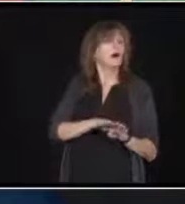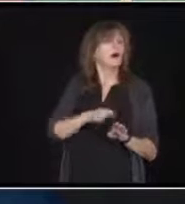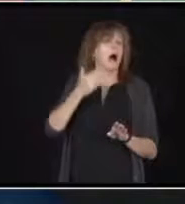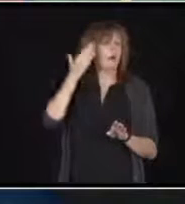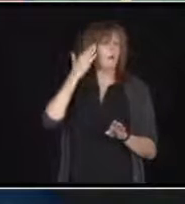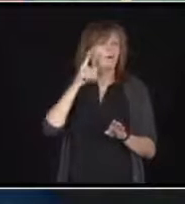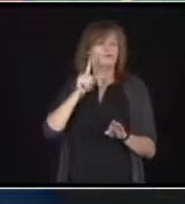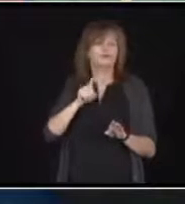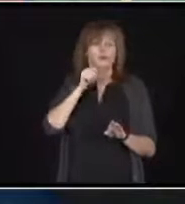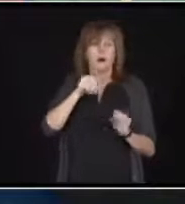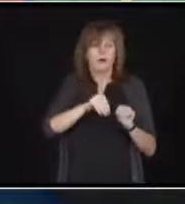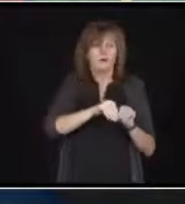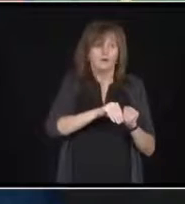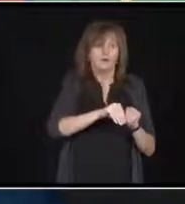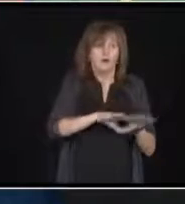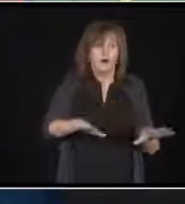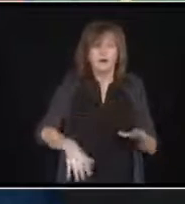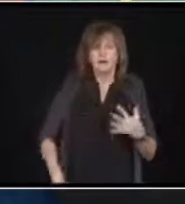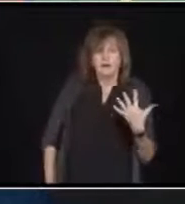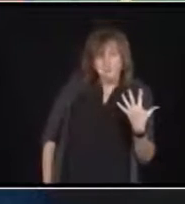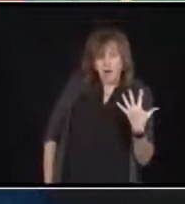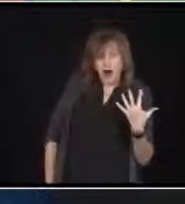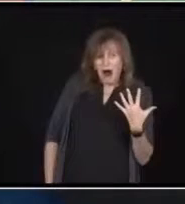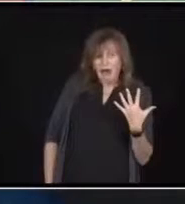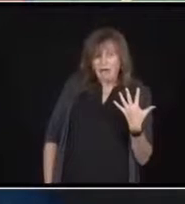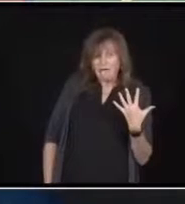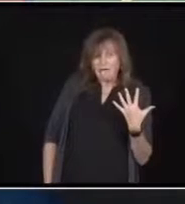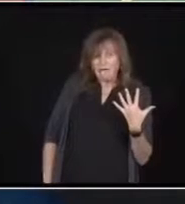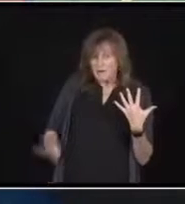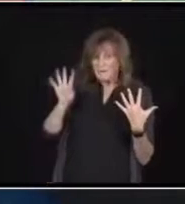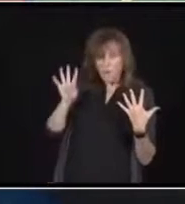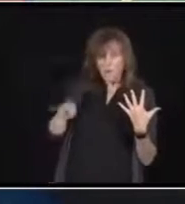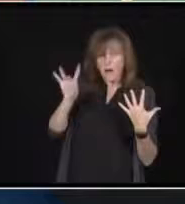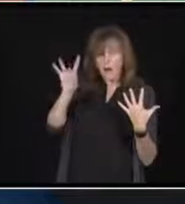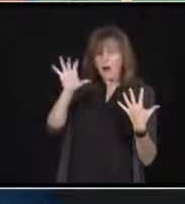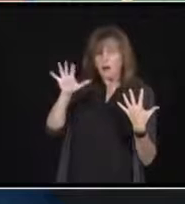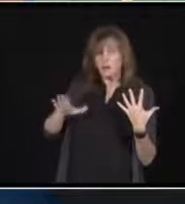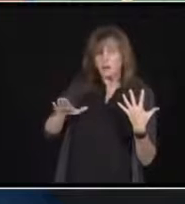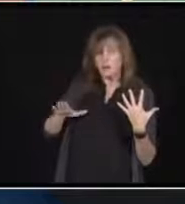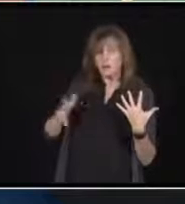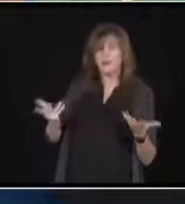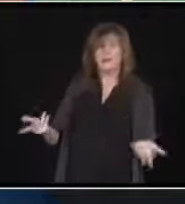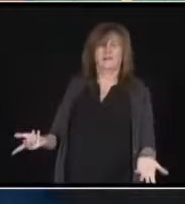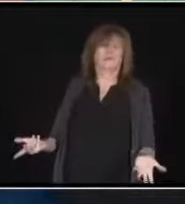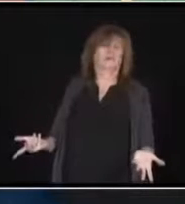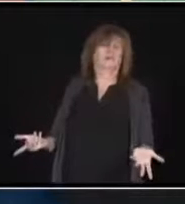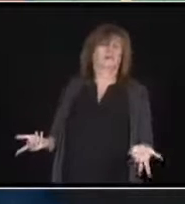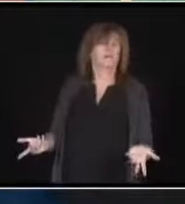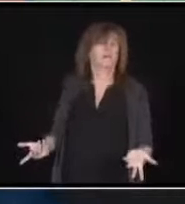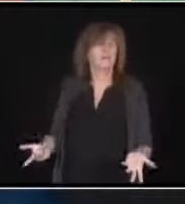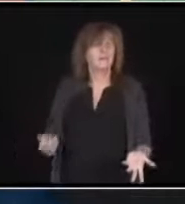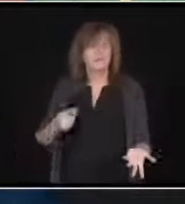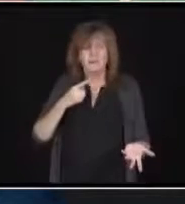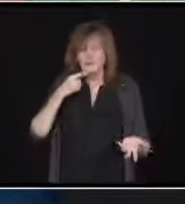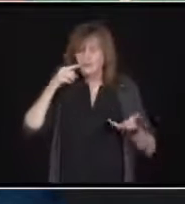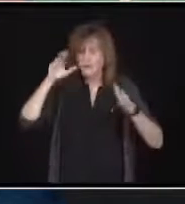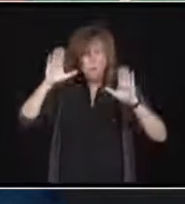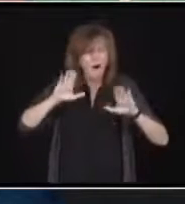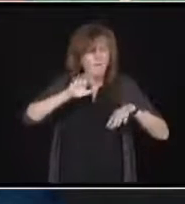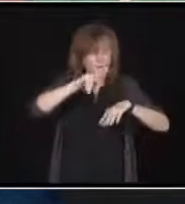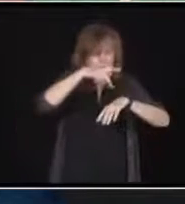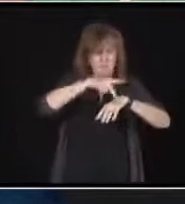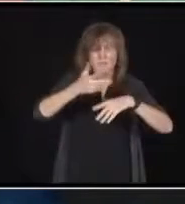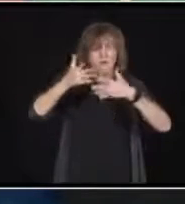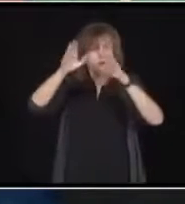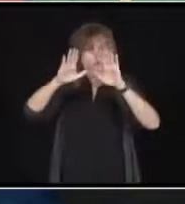But again, we were able to get through that hurdle based on great teachers, great educators, great principals. These guys are champions.